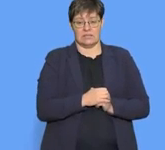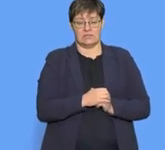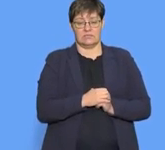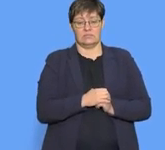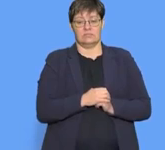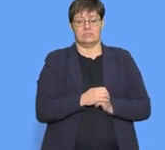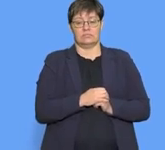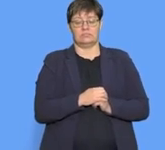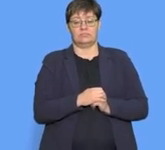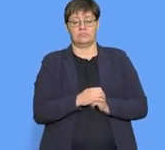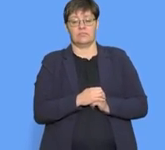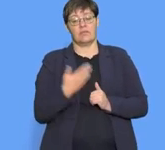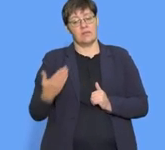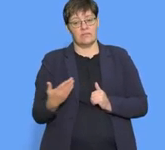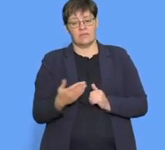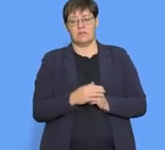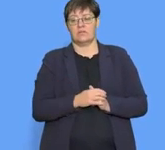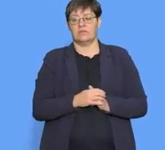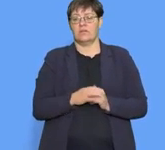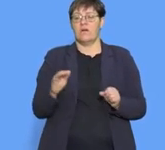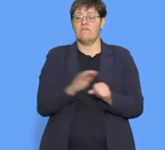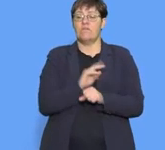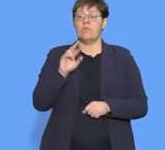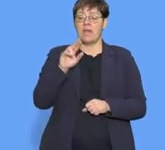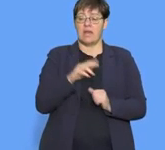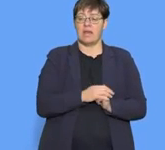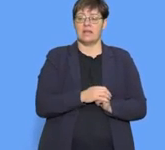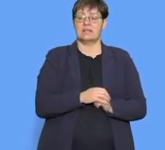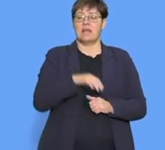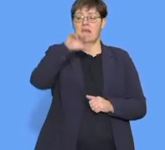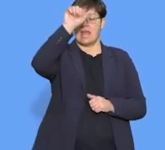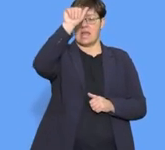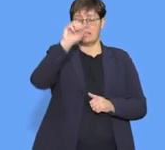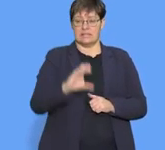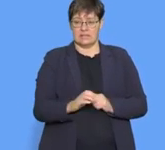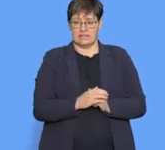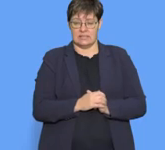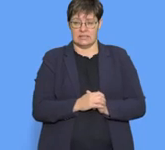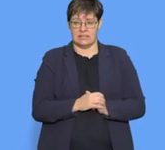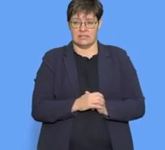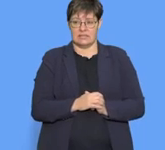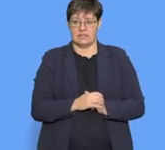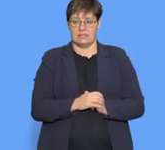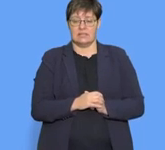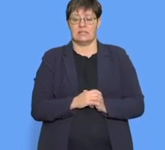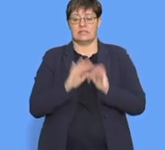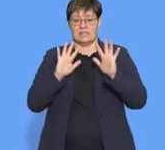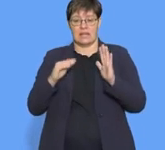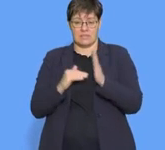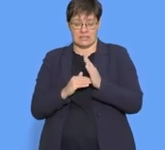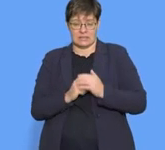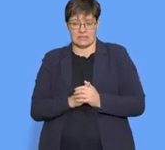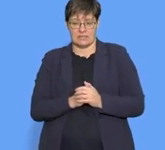degrees. Okay. And on this side, we have to put our full pair. So what's our full pair that we're given? Our side is 10